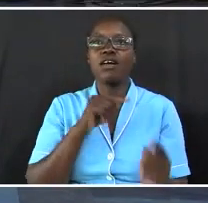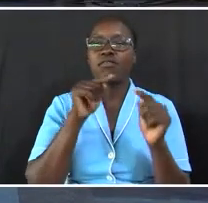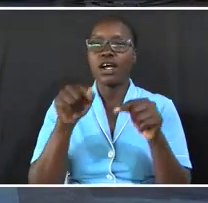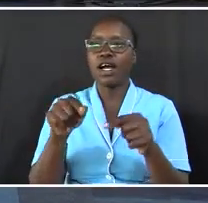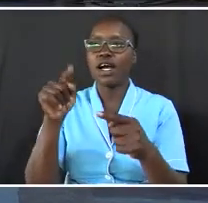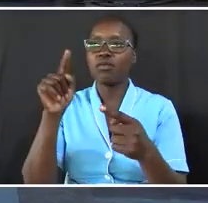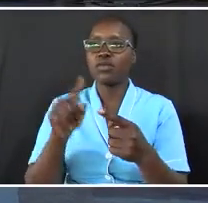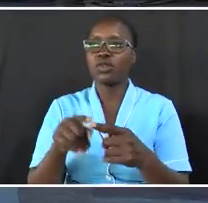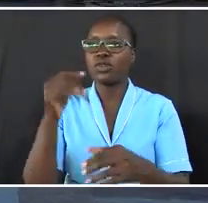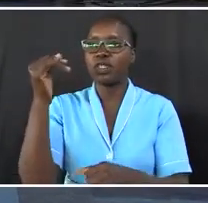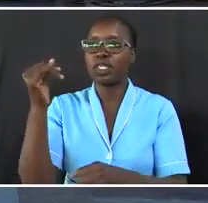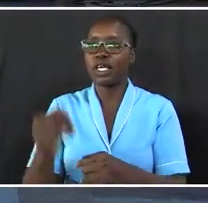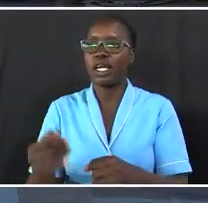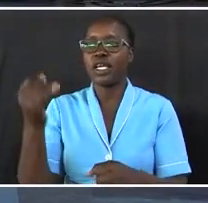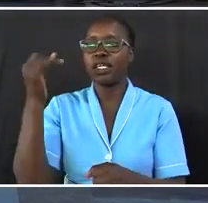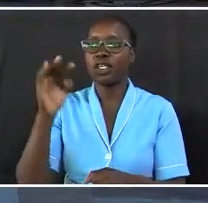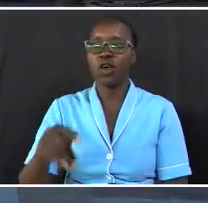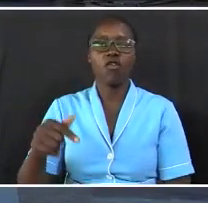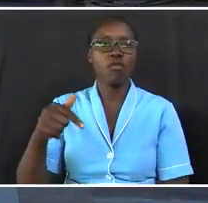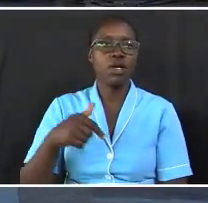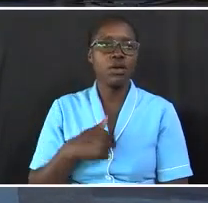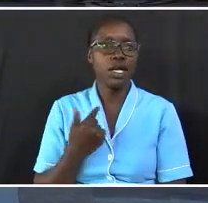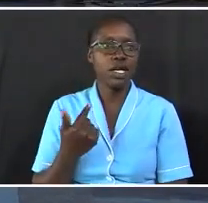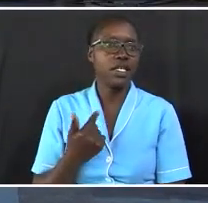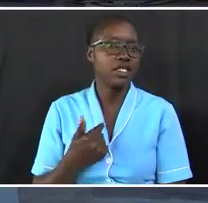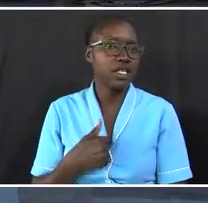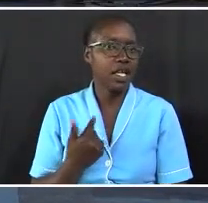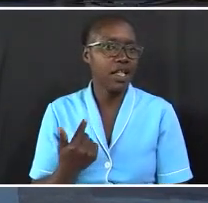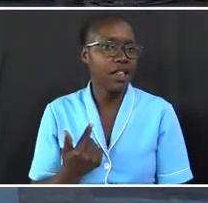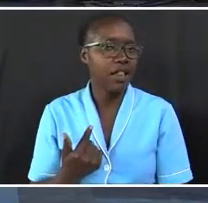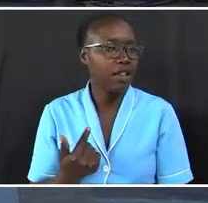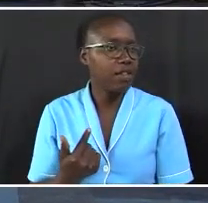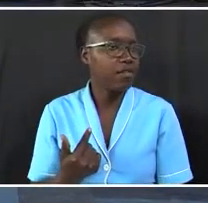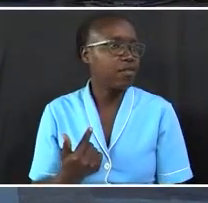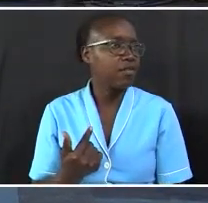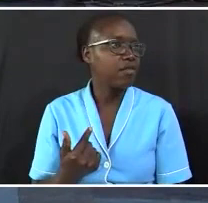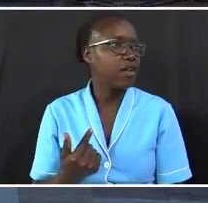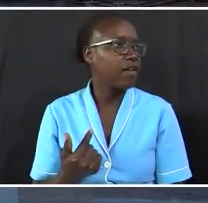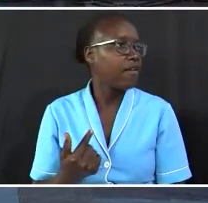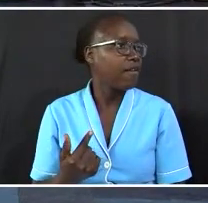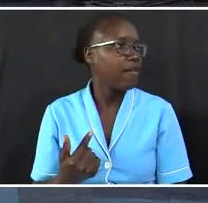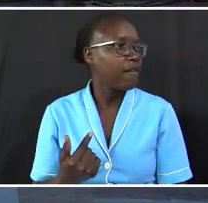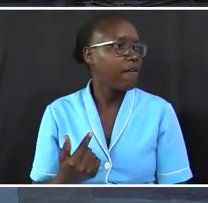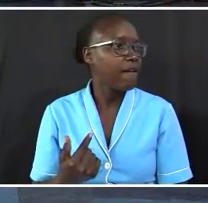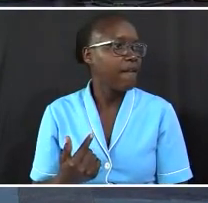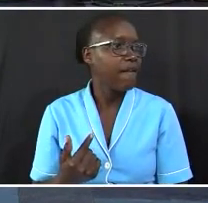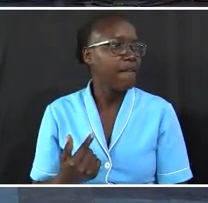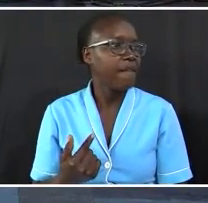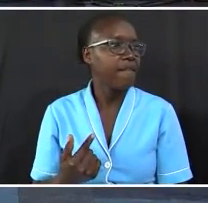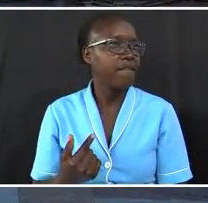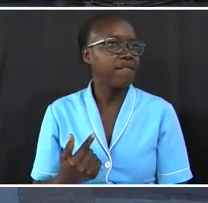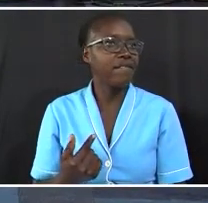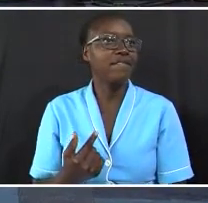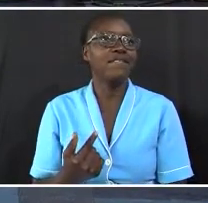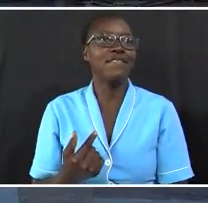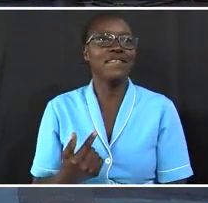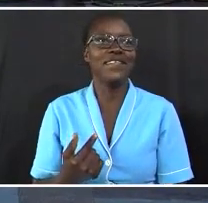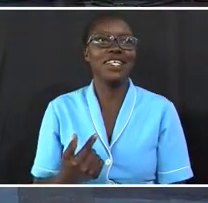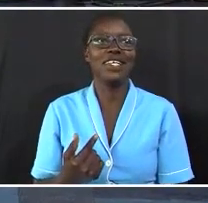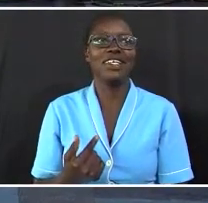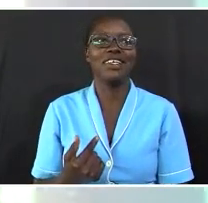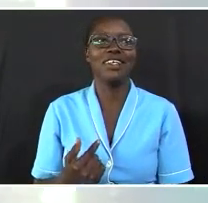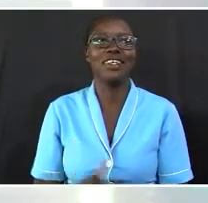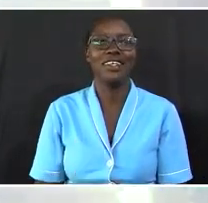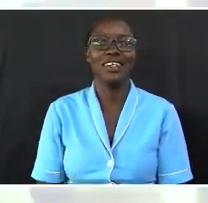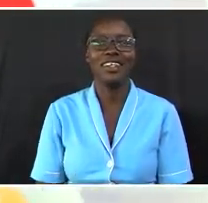I have come to the end of myself. I can actually be a choir master.